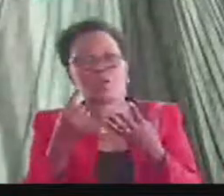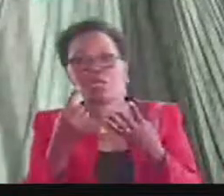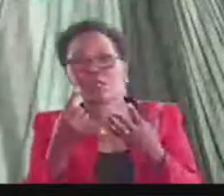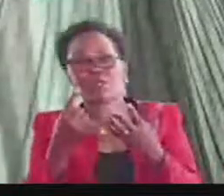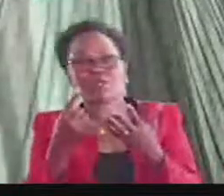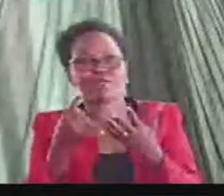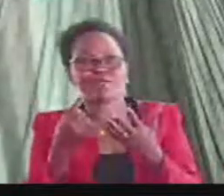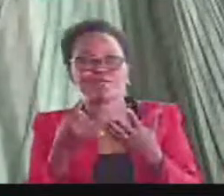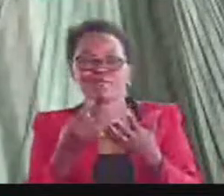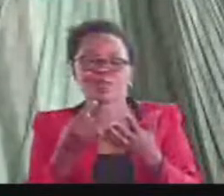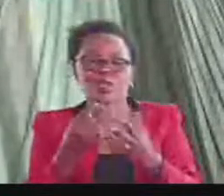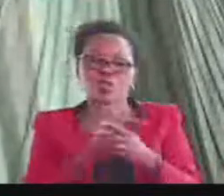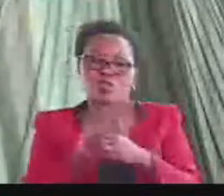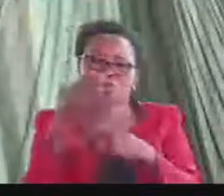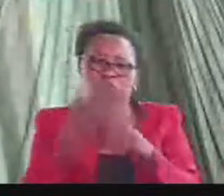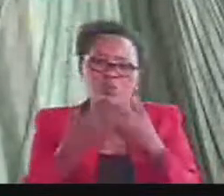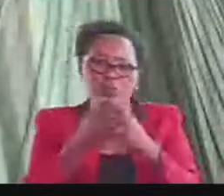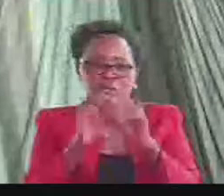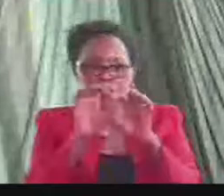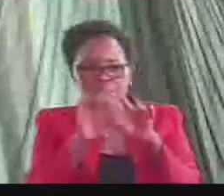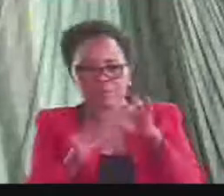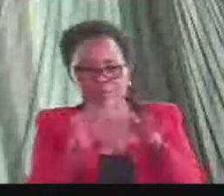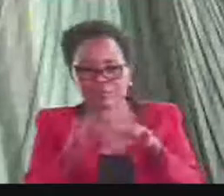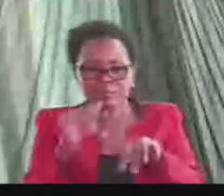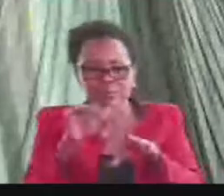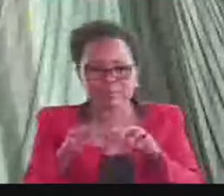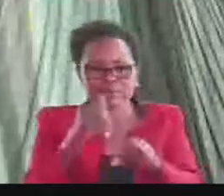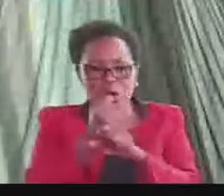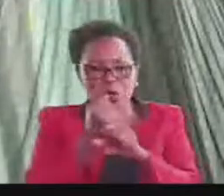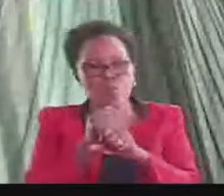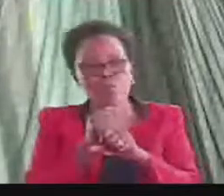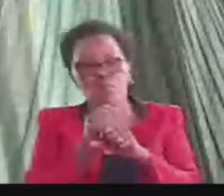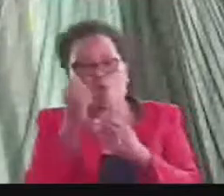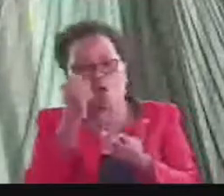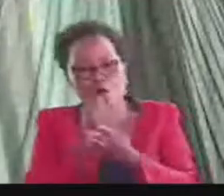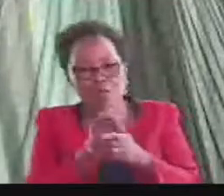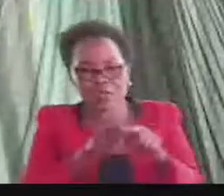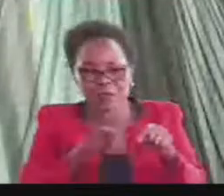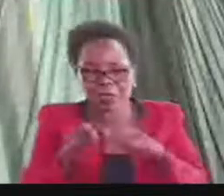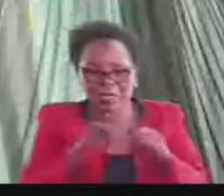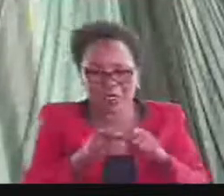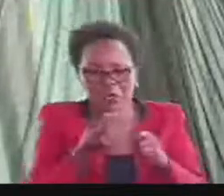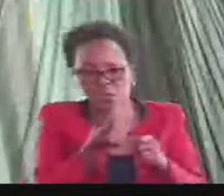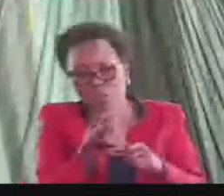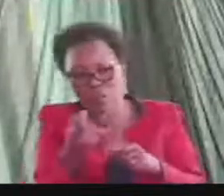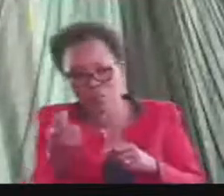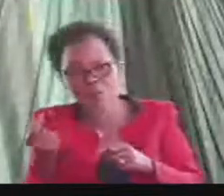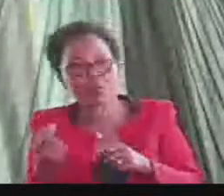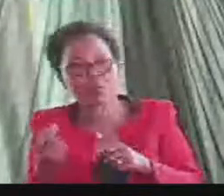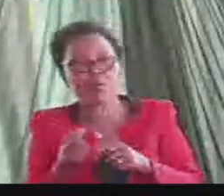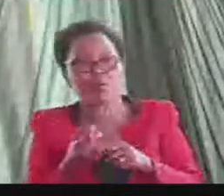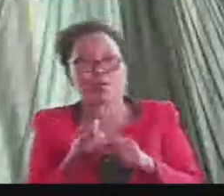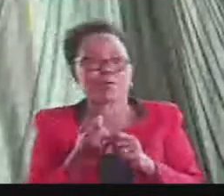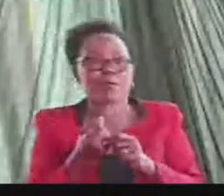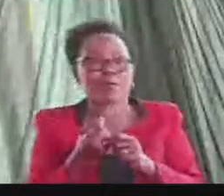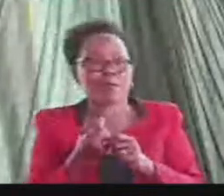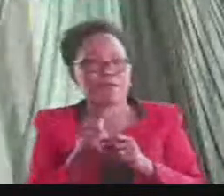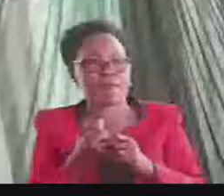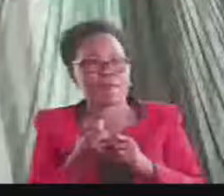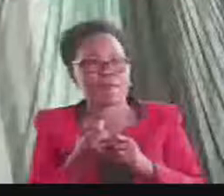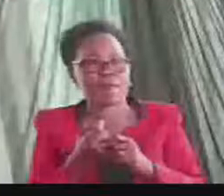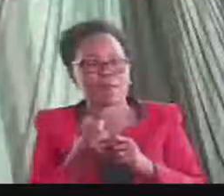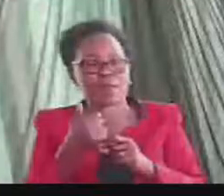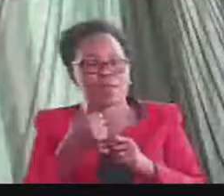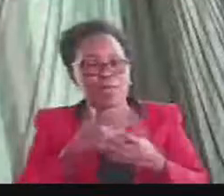and do your internal office management. I interacted with